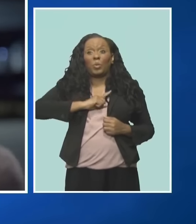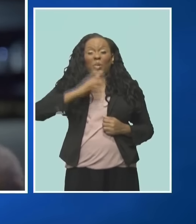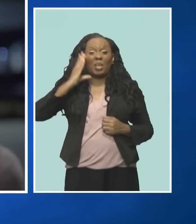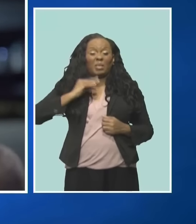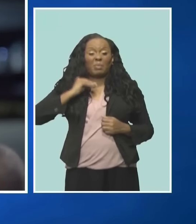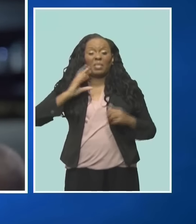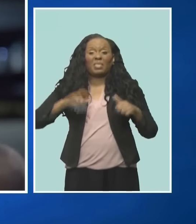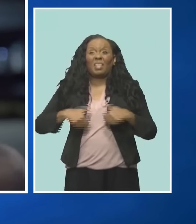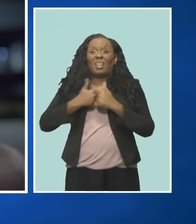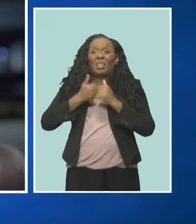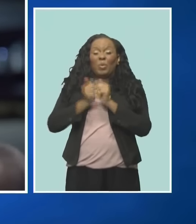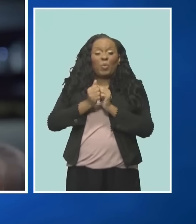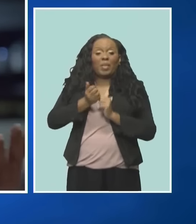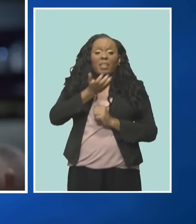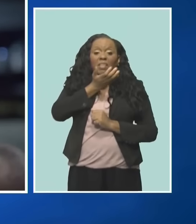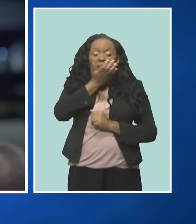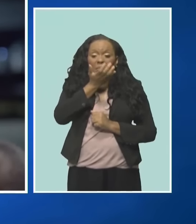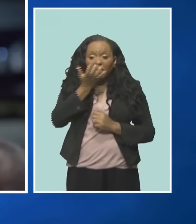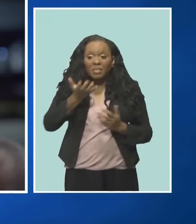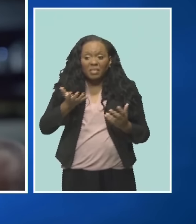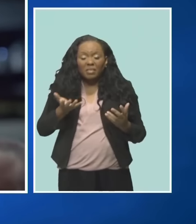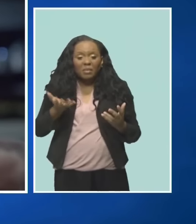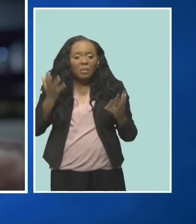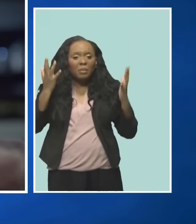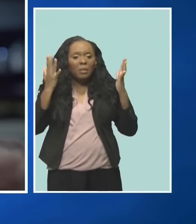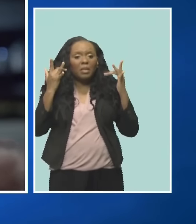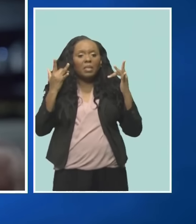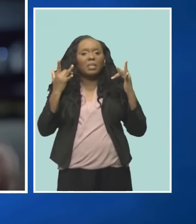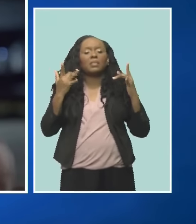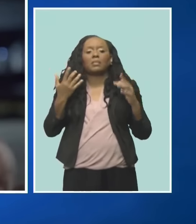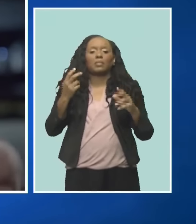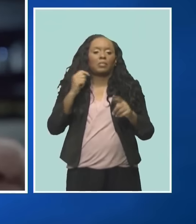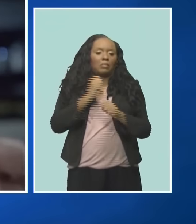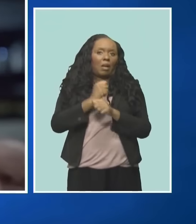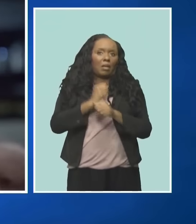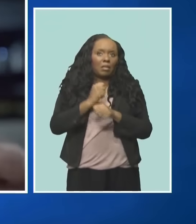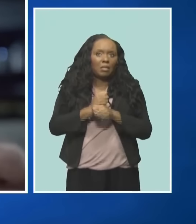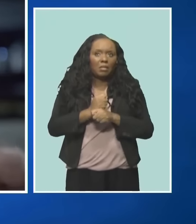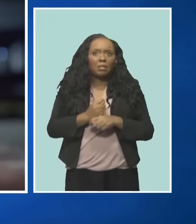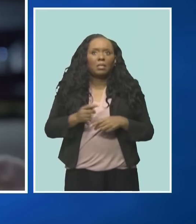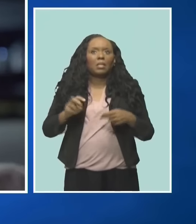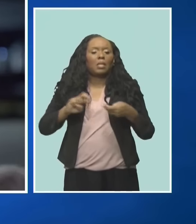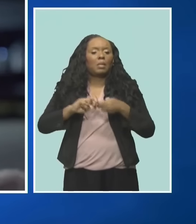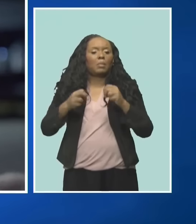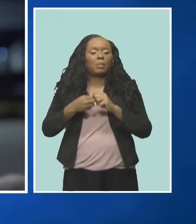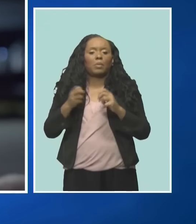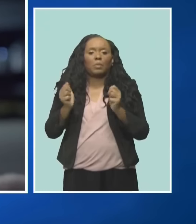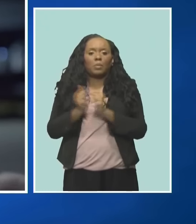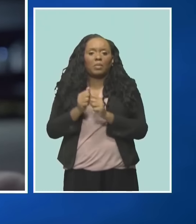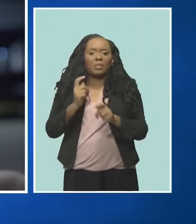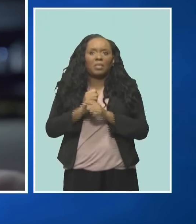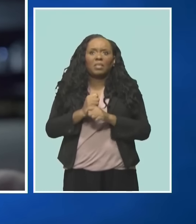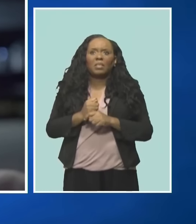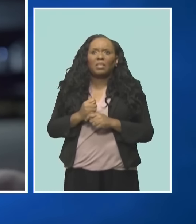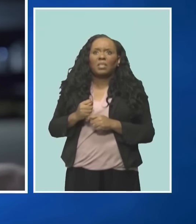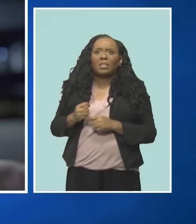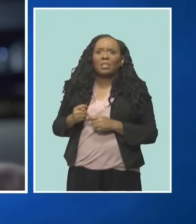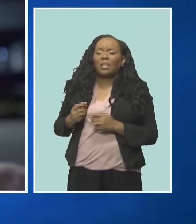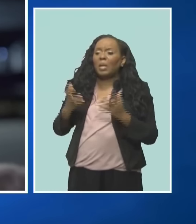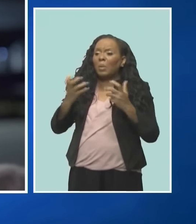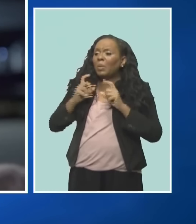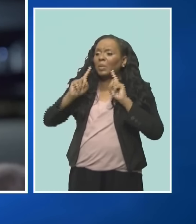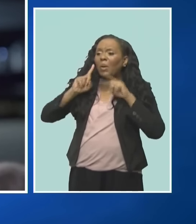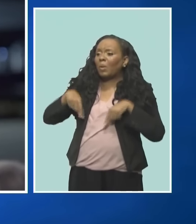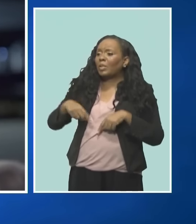pickup because there are the problem with the truck. I would like you to order 2 trucks for